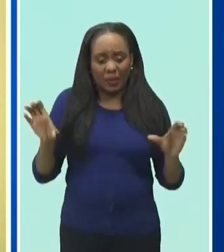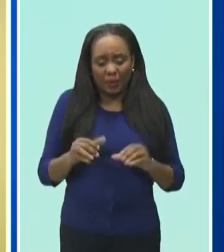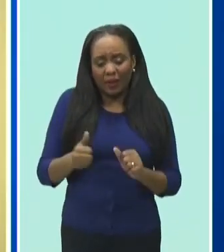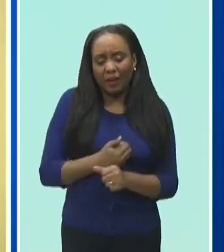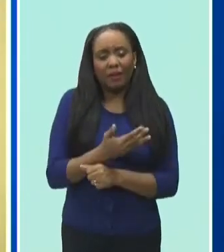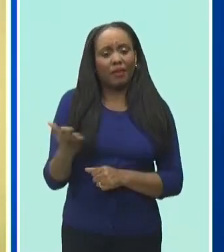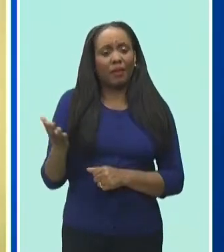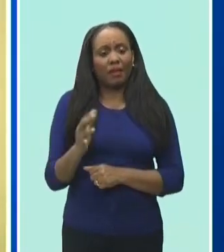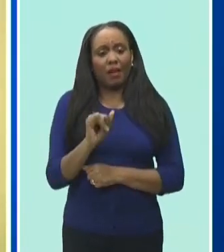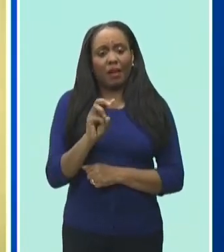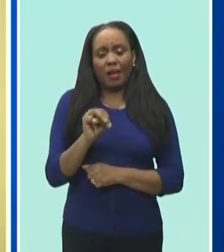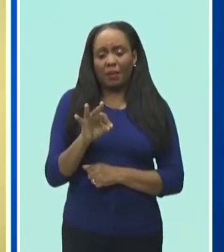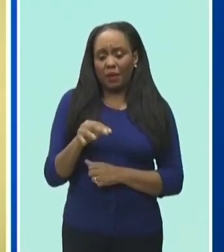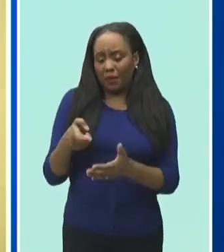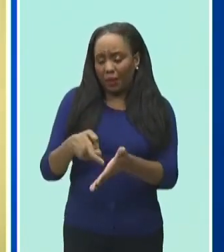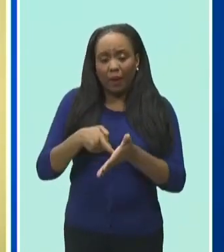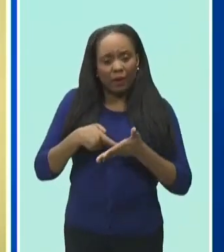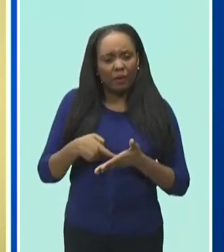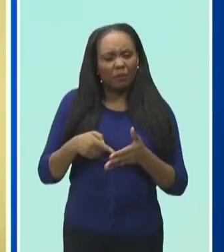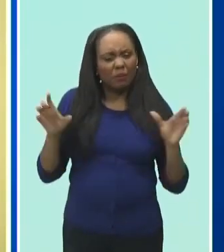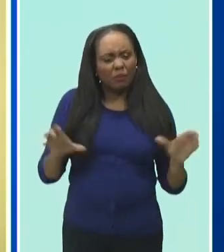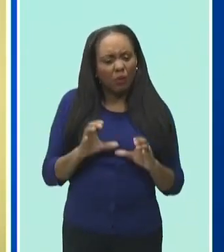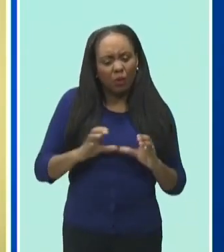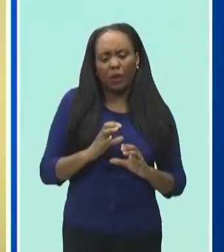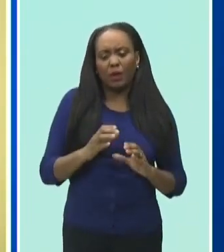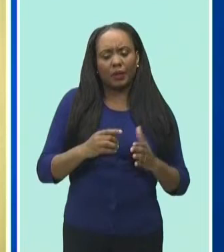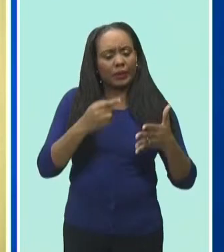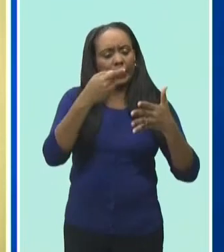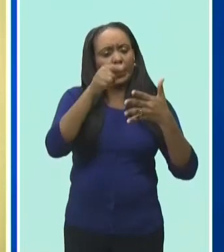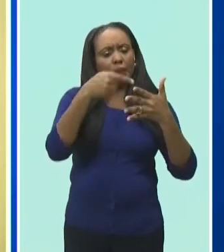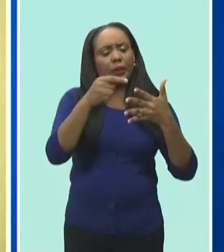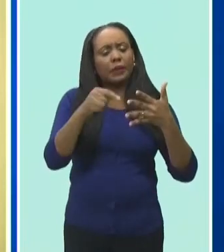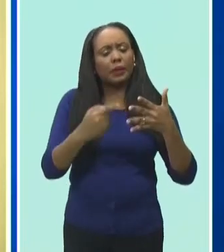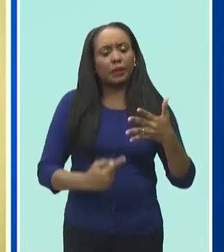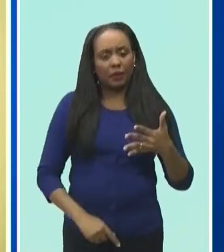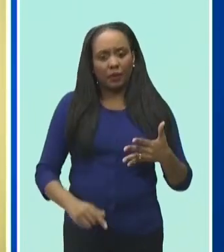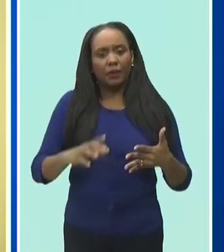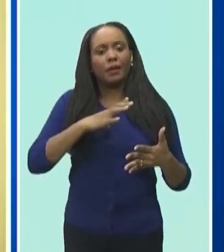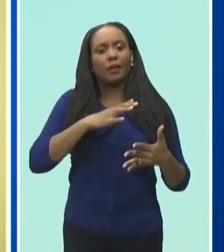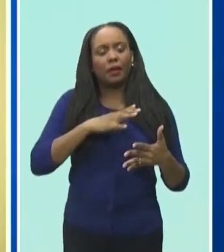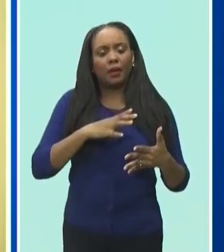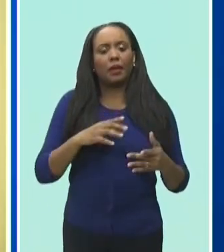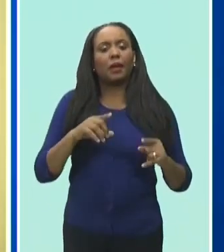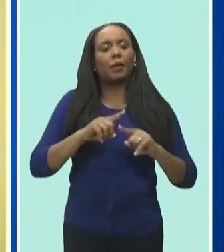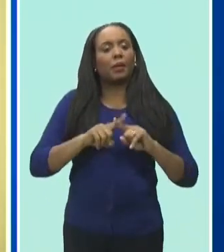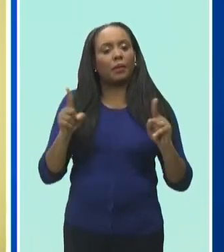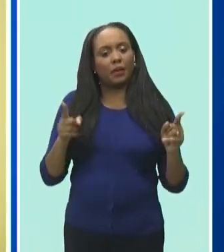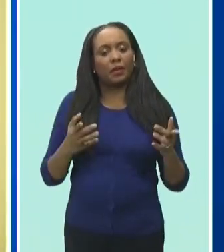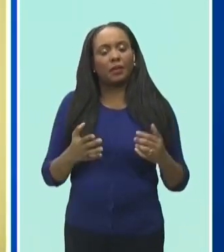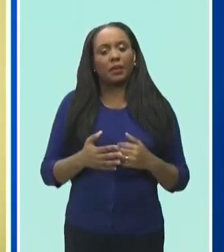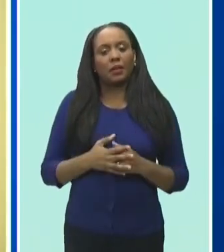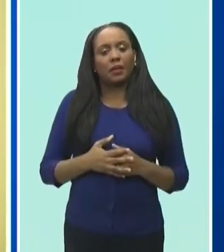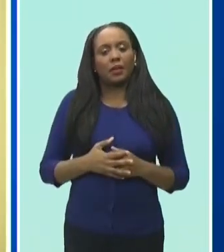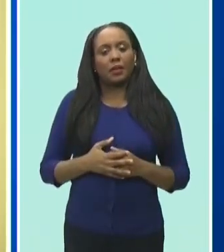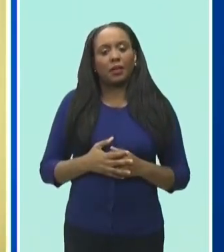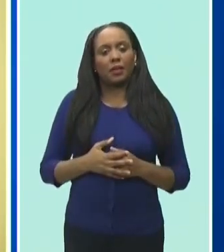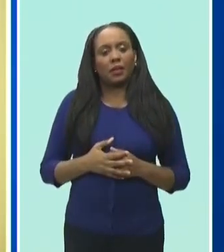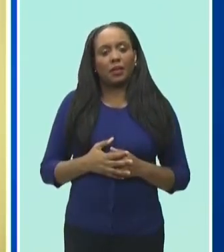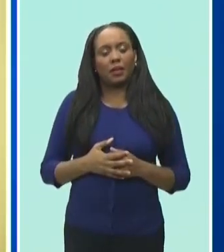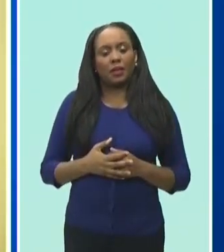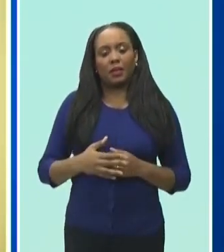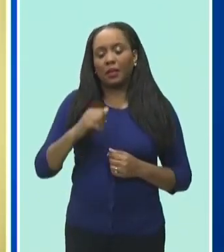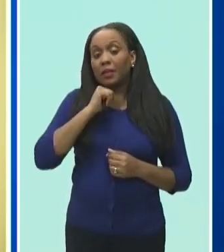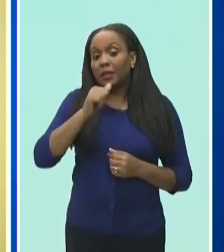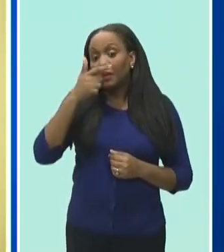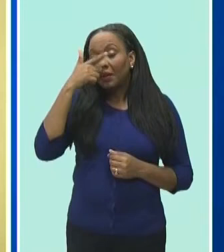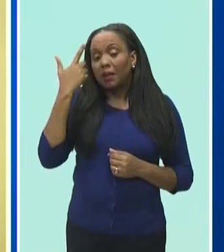including making sure that they paid tax returns and settled their debts and so forth to people. These things were done not